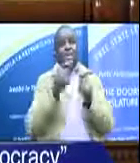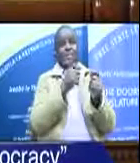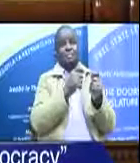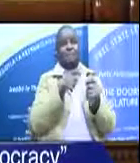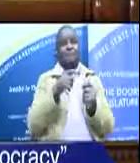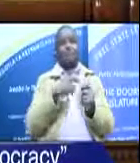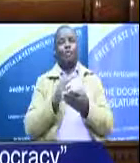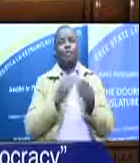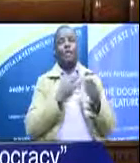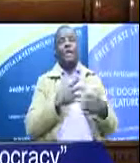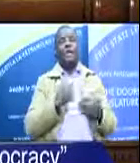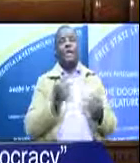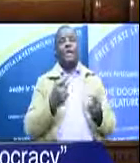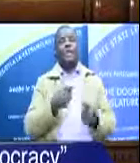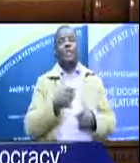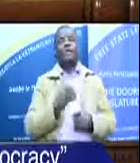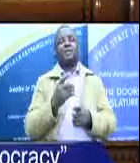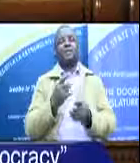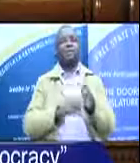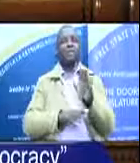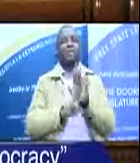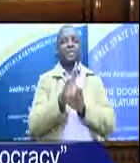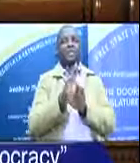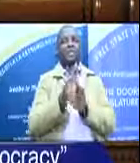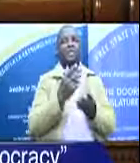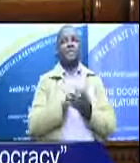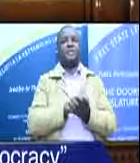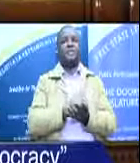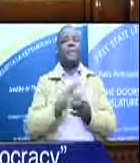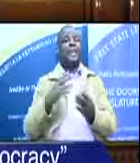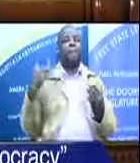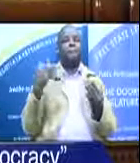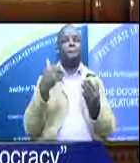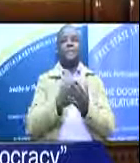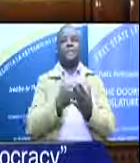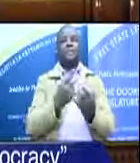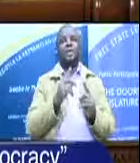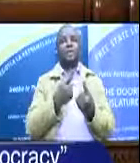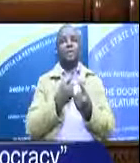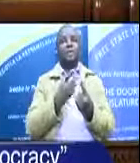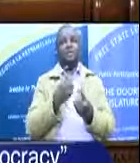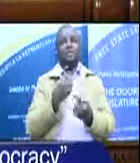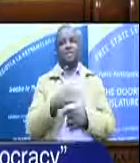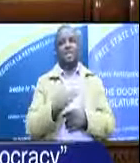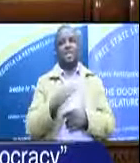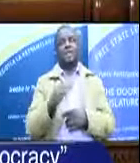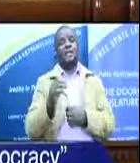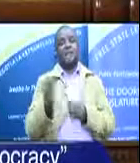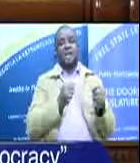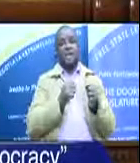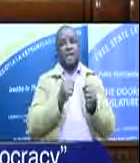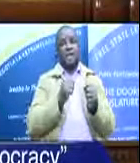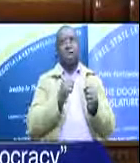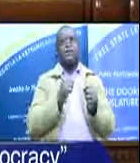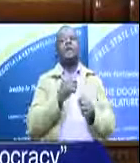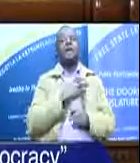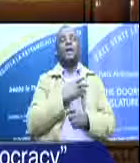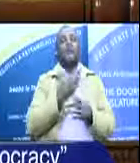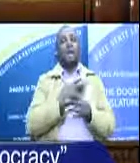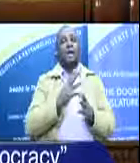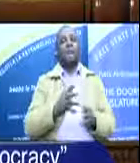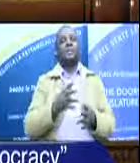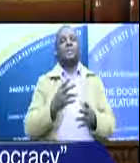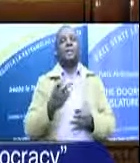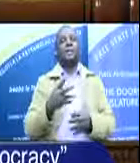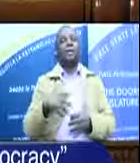workers ho ntlafatsa tshebetso. Ho fihla ha jwale lefapha le se le hirile basebeletsi ba bophelo bo botle ba